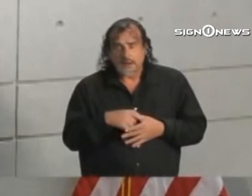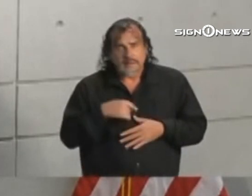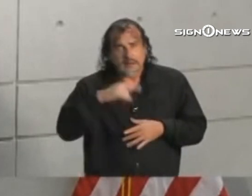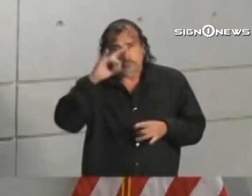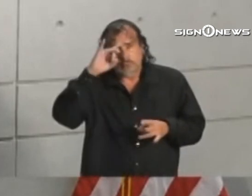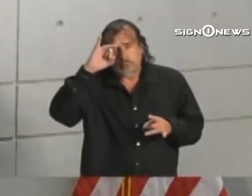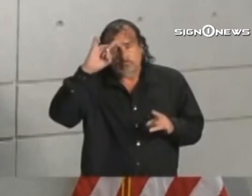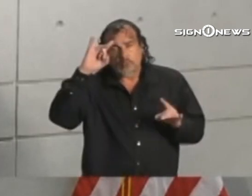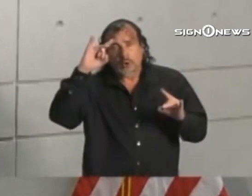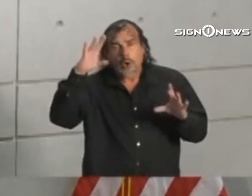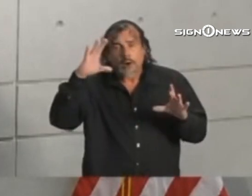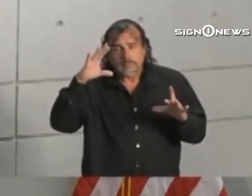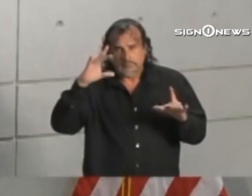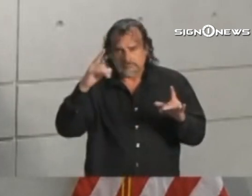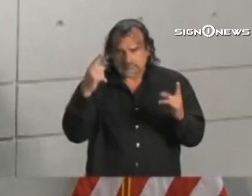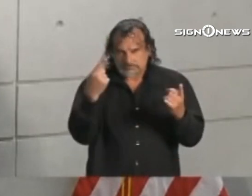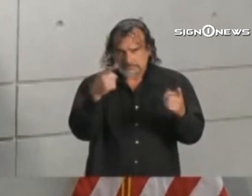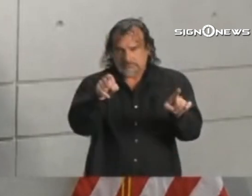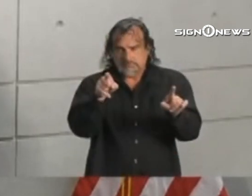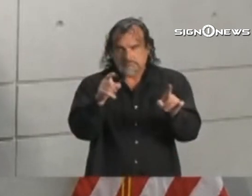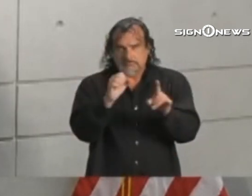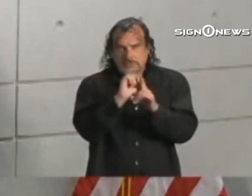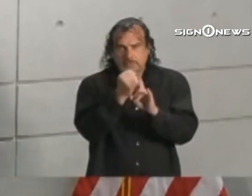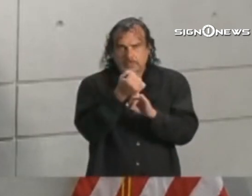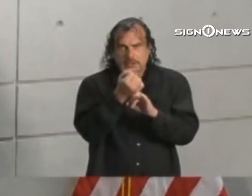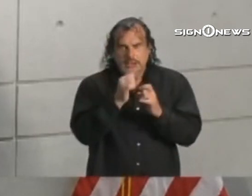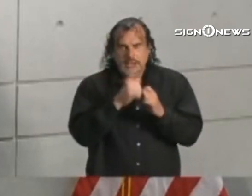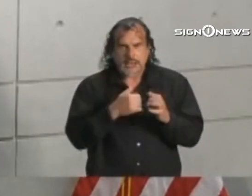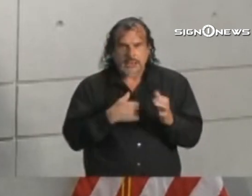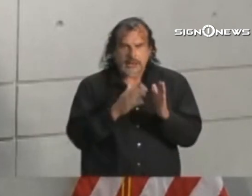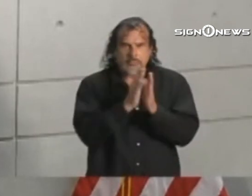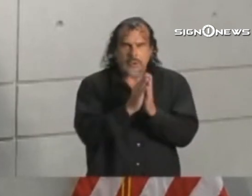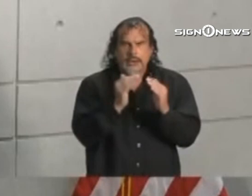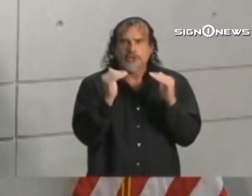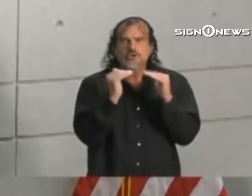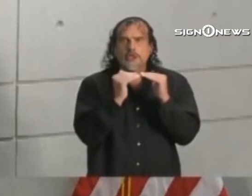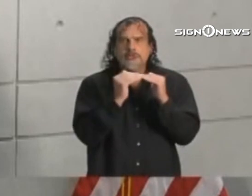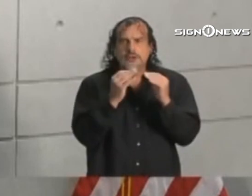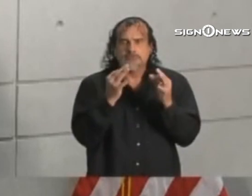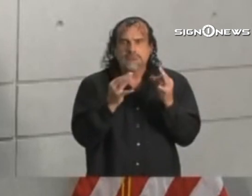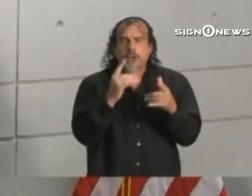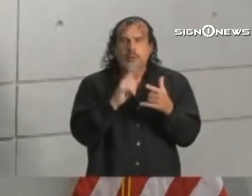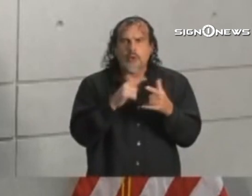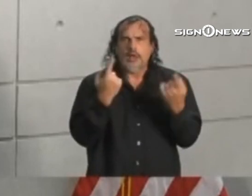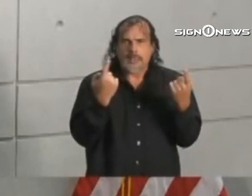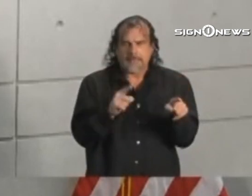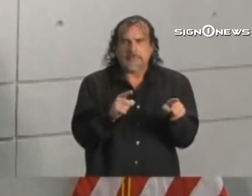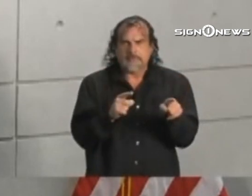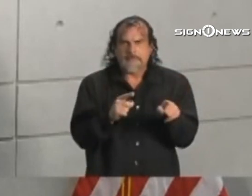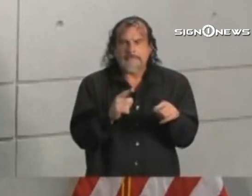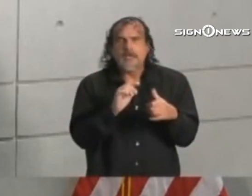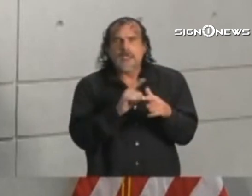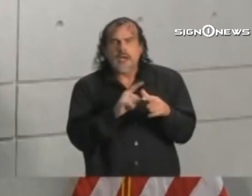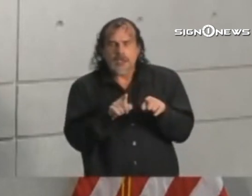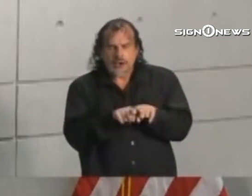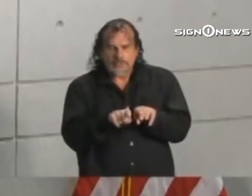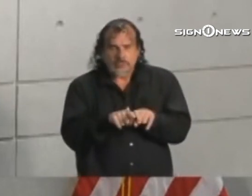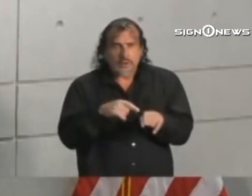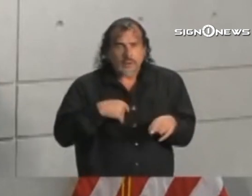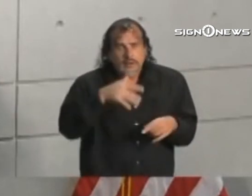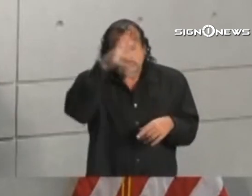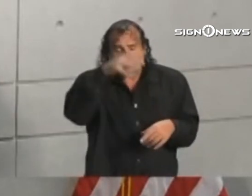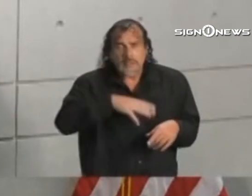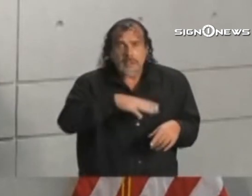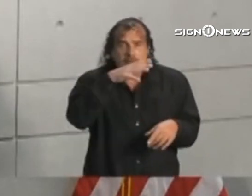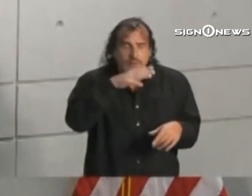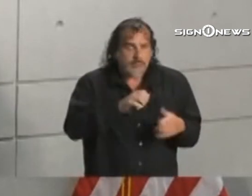horrific occurrence, and I am praying that justice is done with respect to that. And I'll also tell you that the men and women who wear the